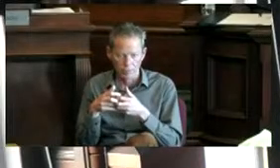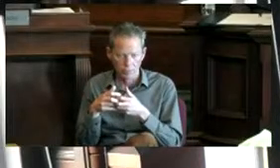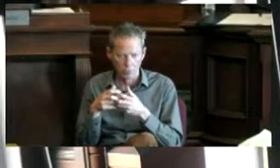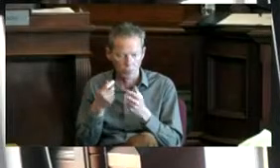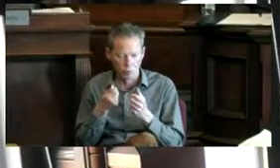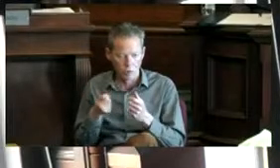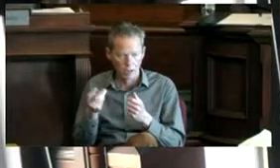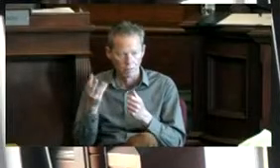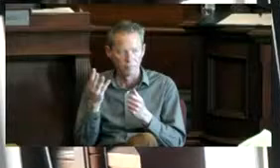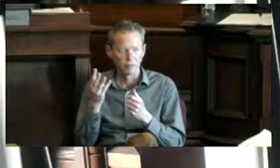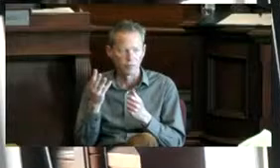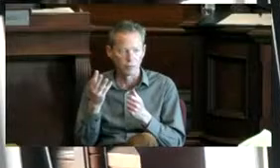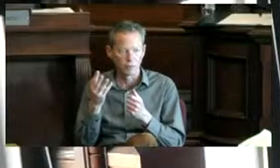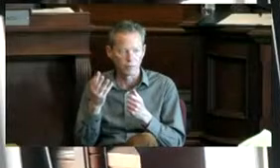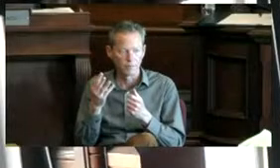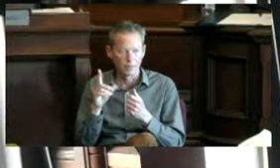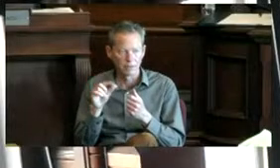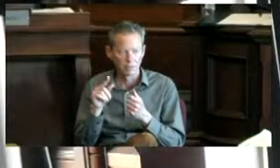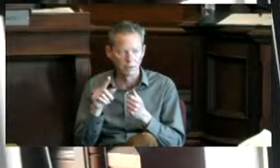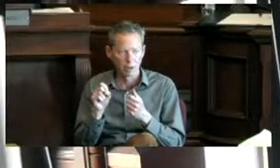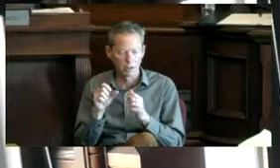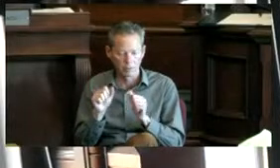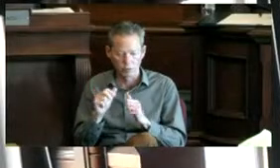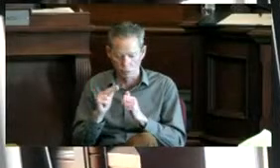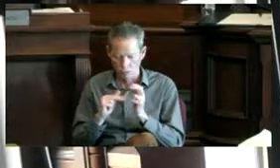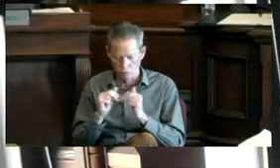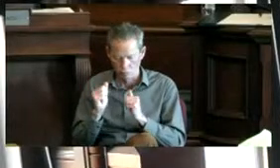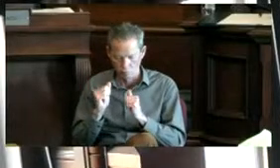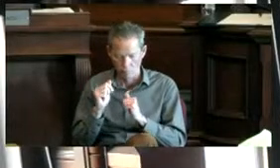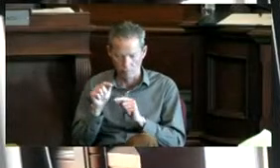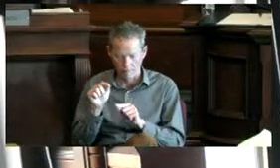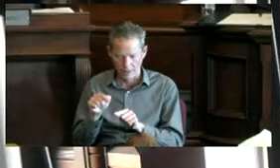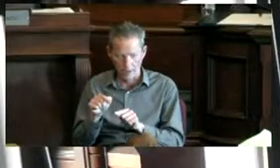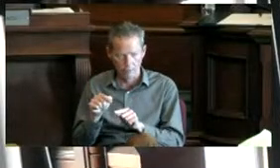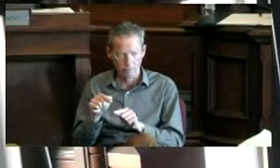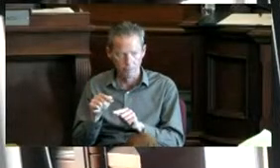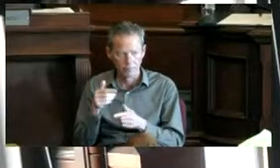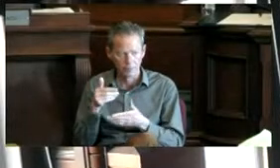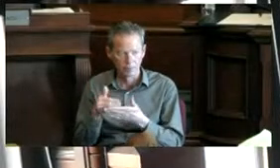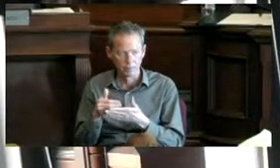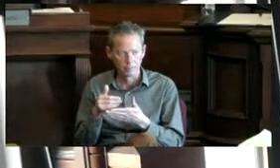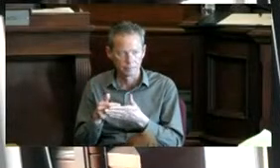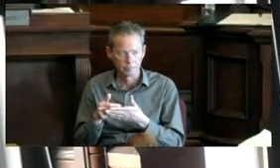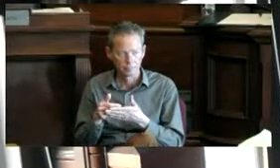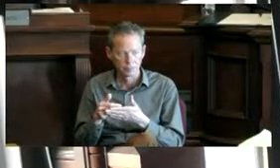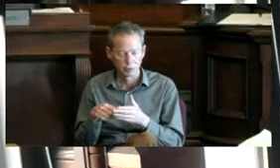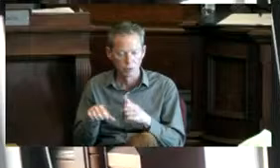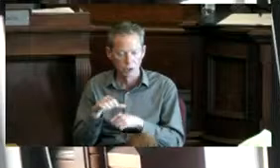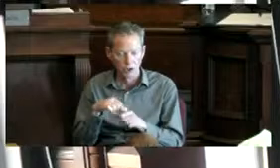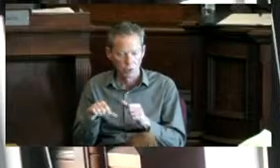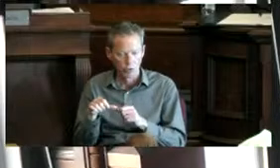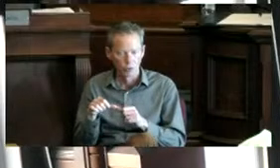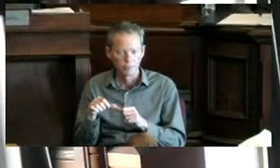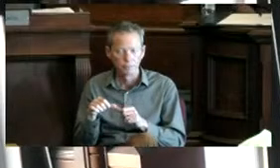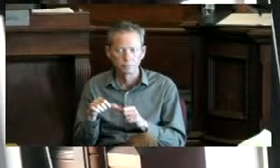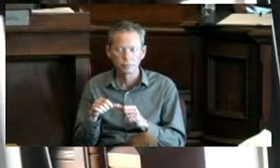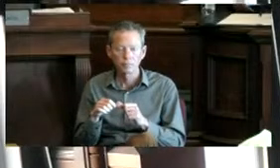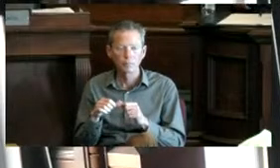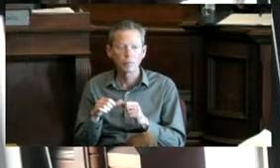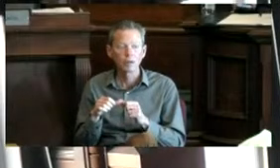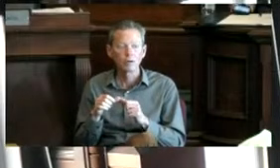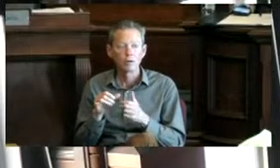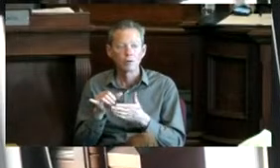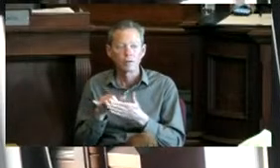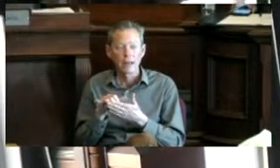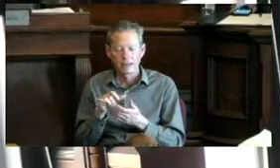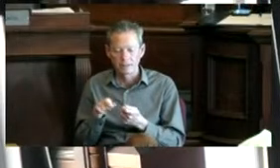few of the lots that we could construct on. They were in close proximity to one another. With this